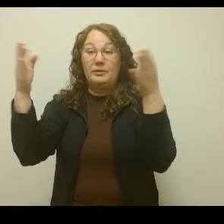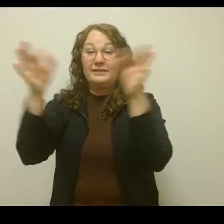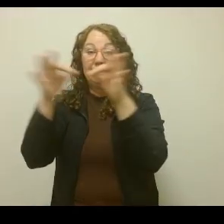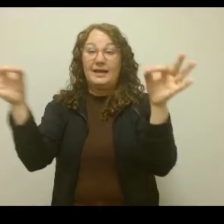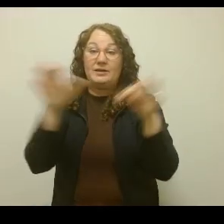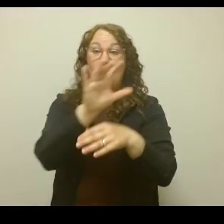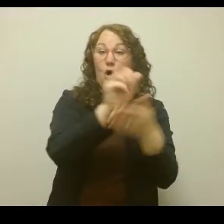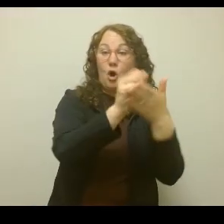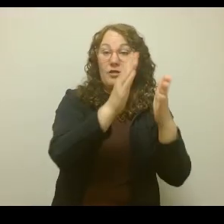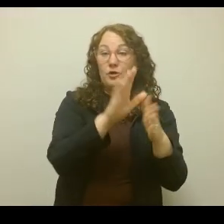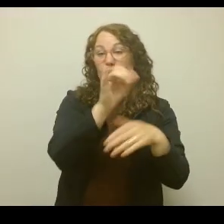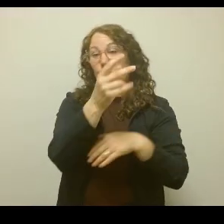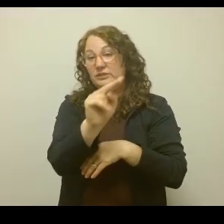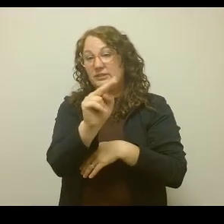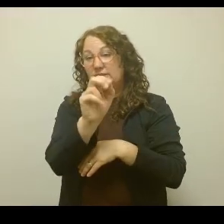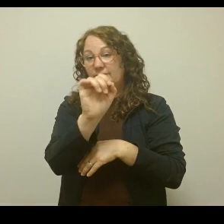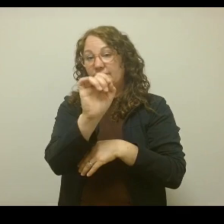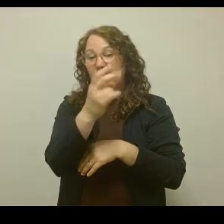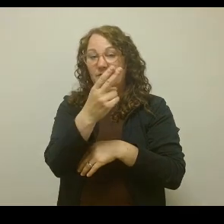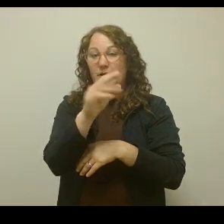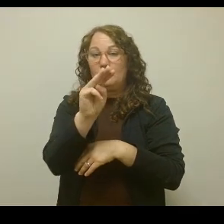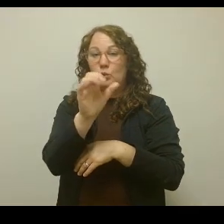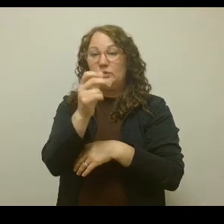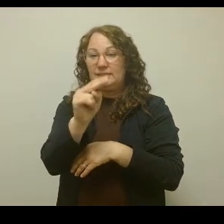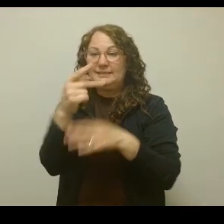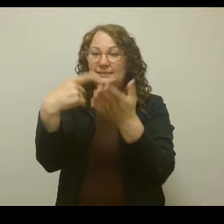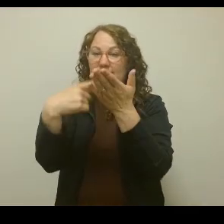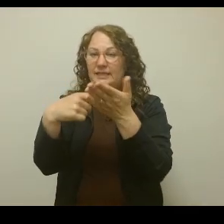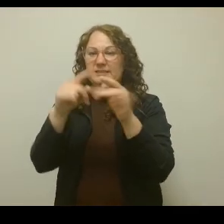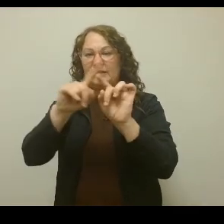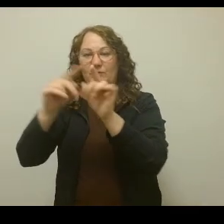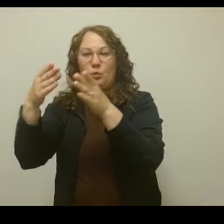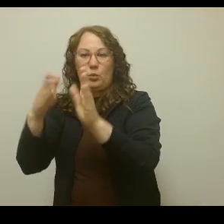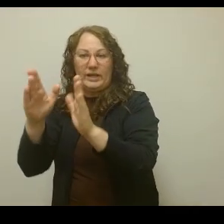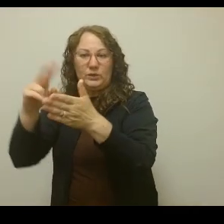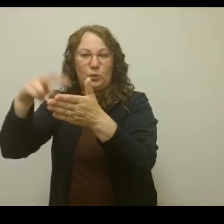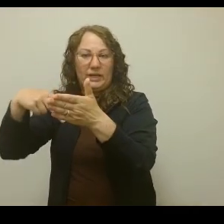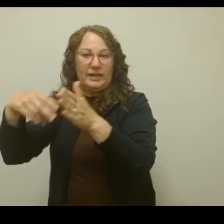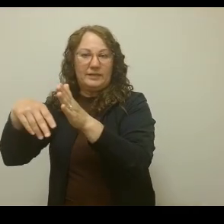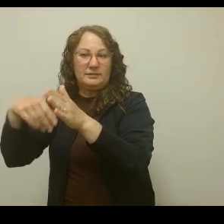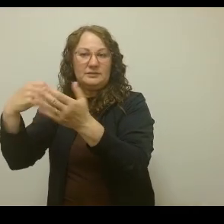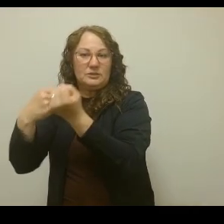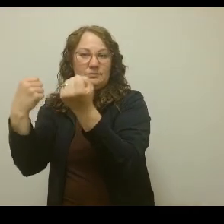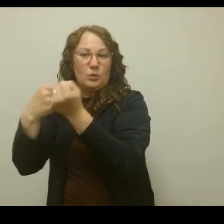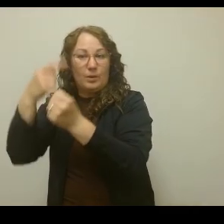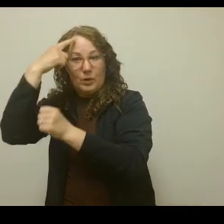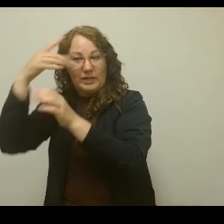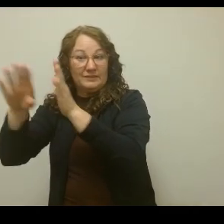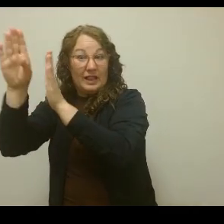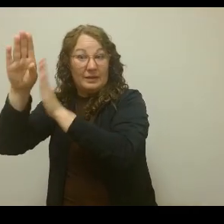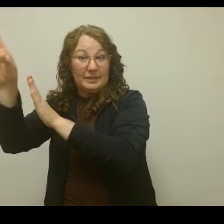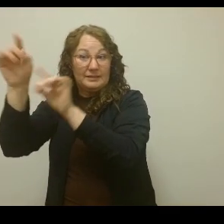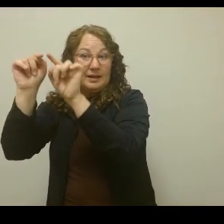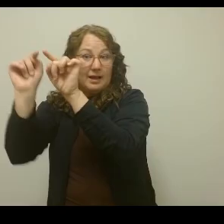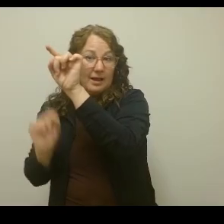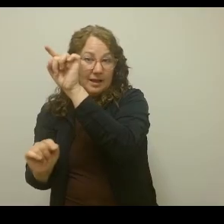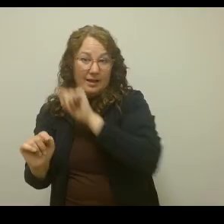Joseph McCrosen discusses the ways that reading can support brain development. And then the